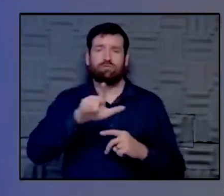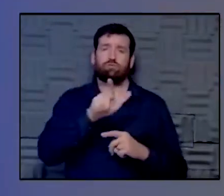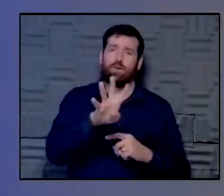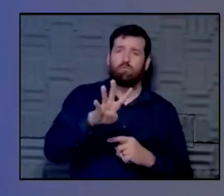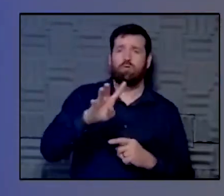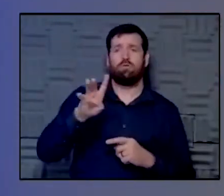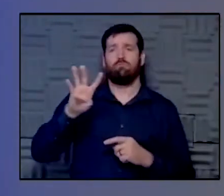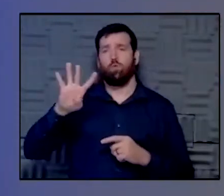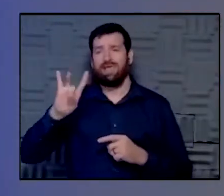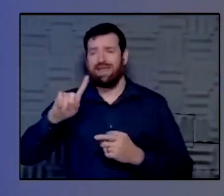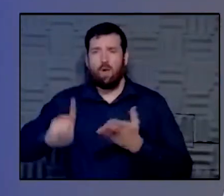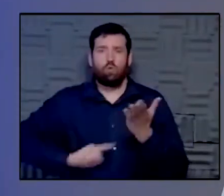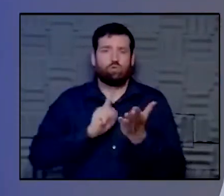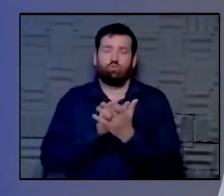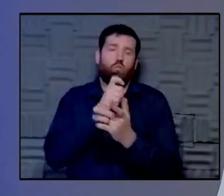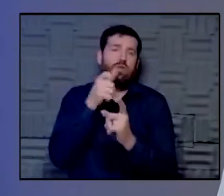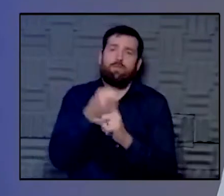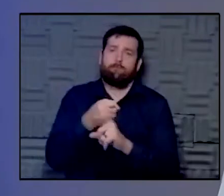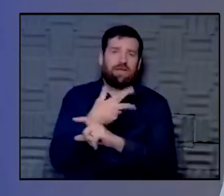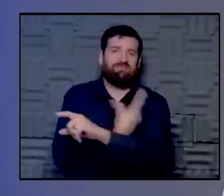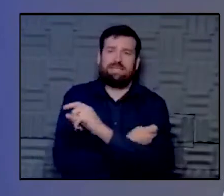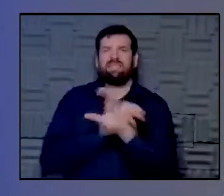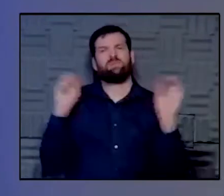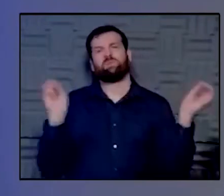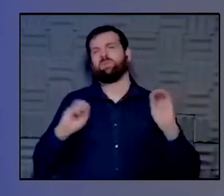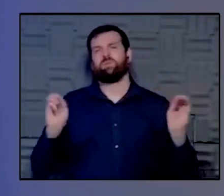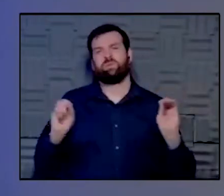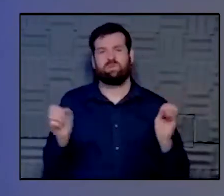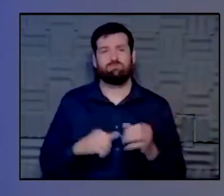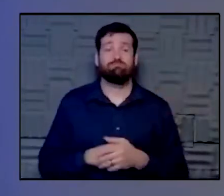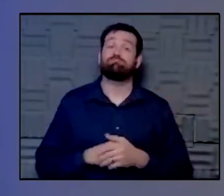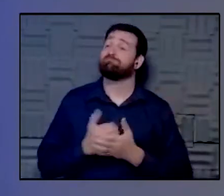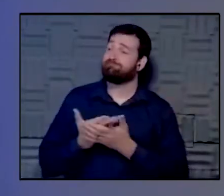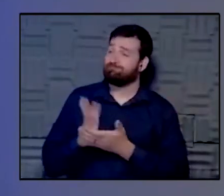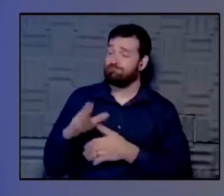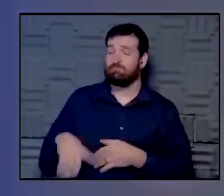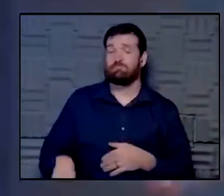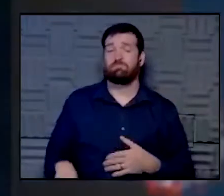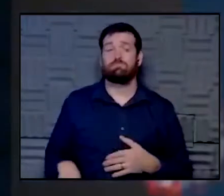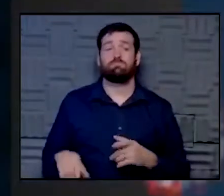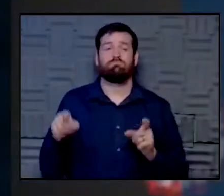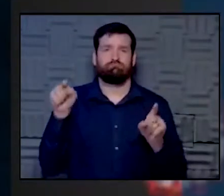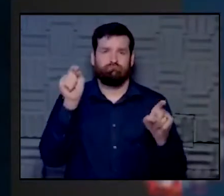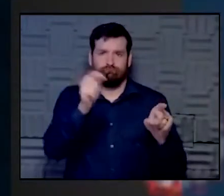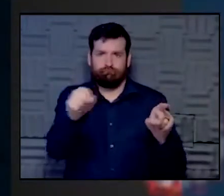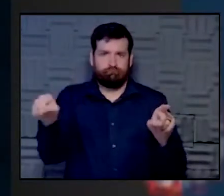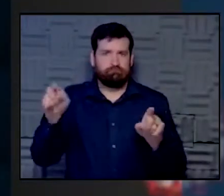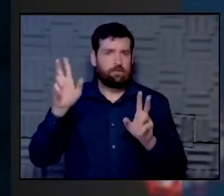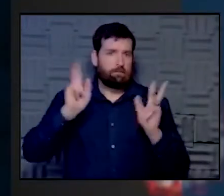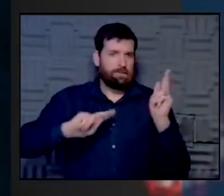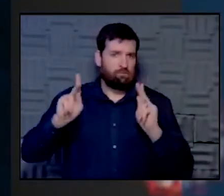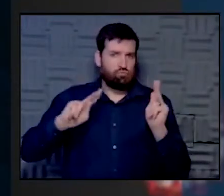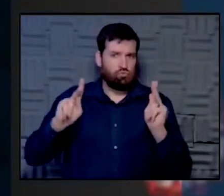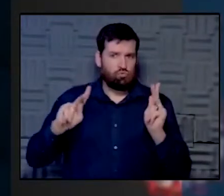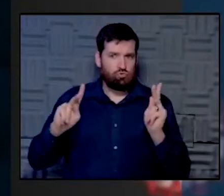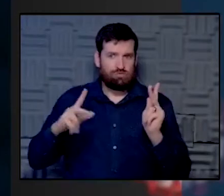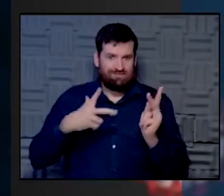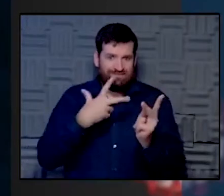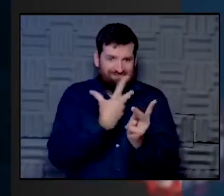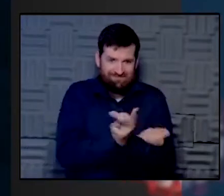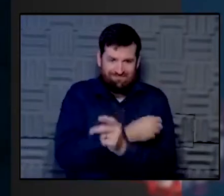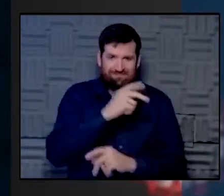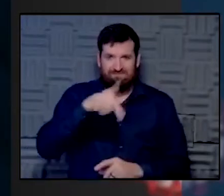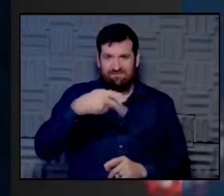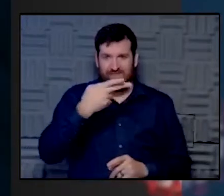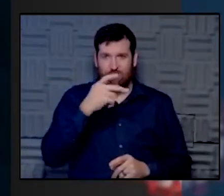if you have symptoms that will not affect the efficacy of the vaccines. All right. We've heard of people being hospitalized after getting the Pfizer shot.